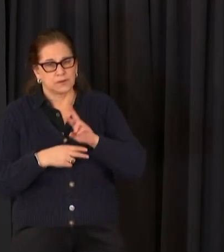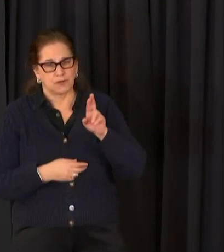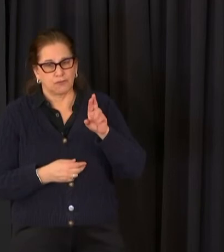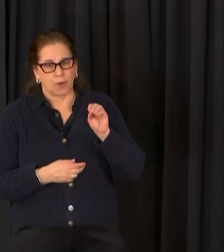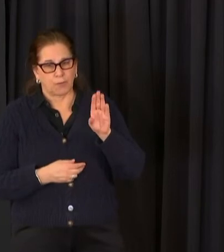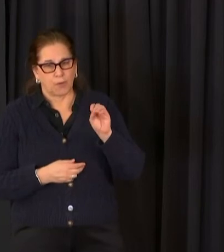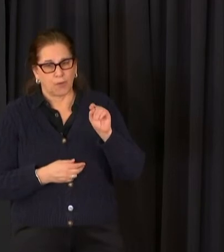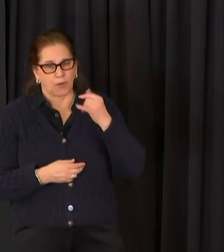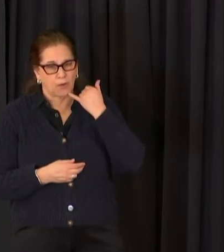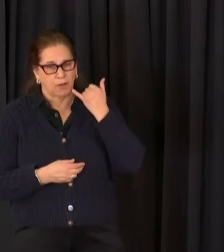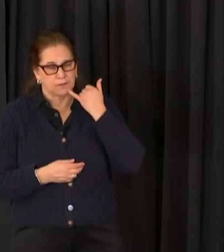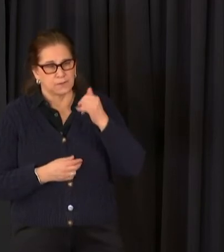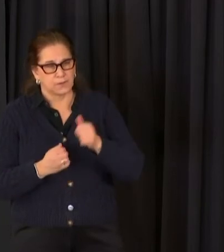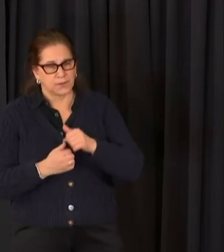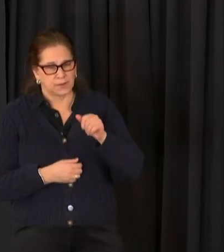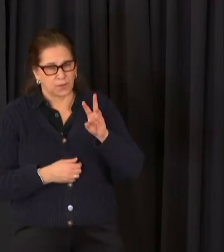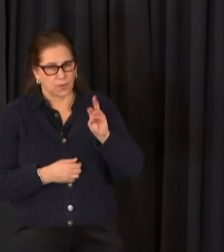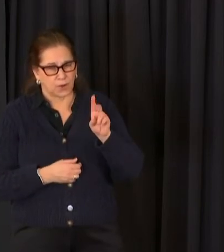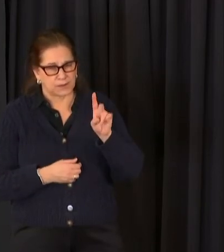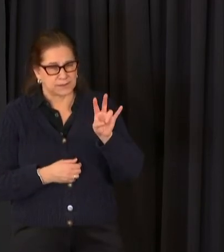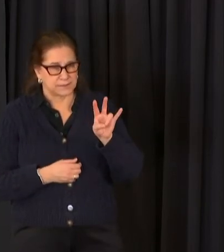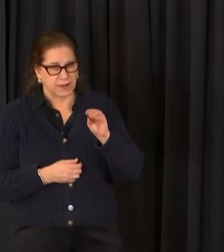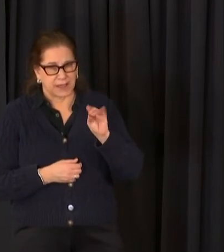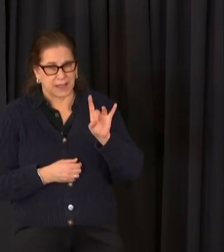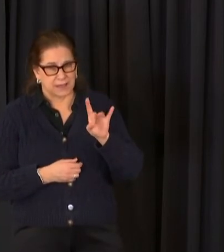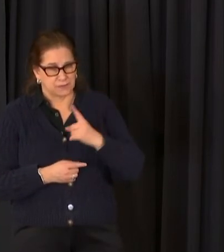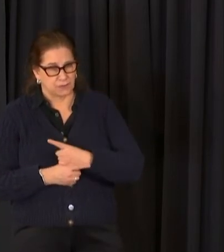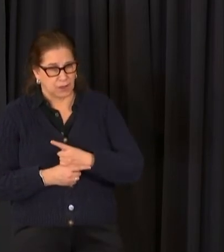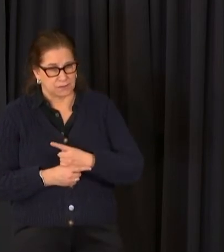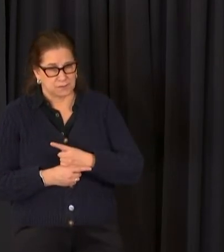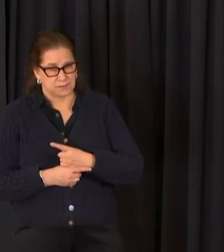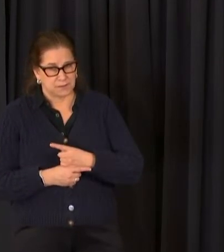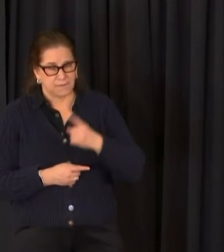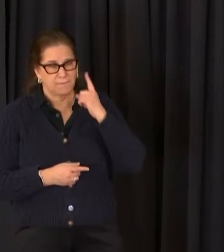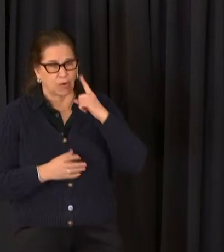vaccine registration or eligibility? We use